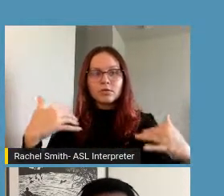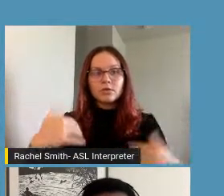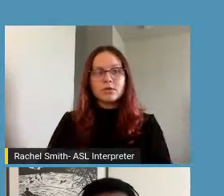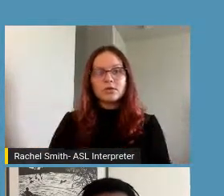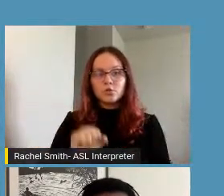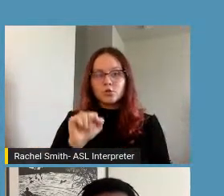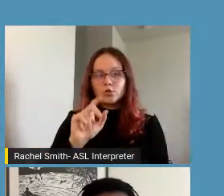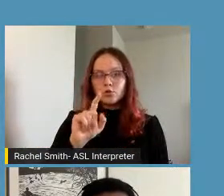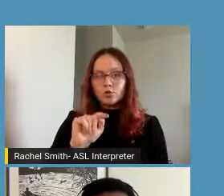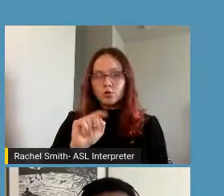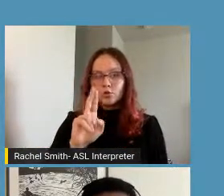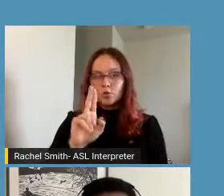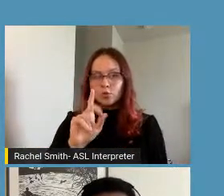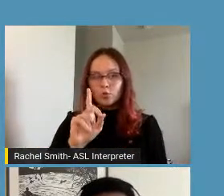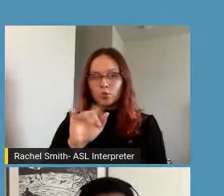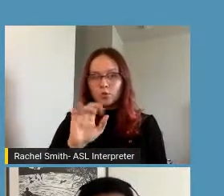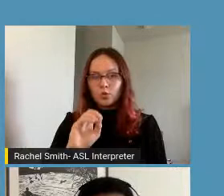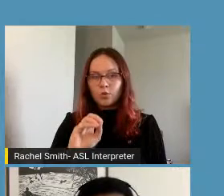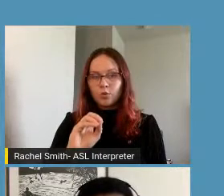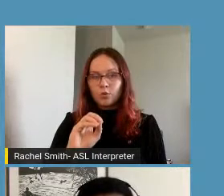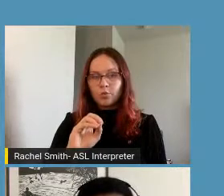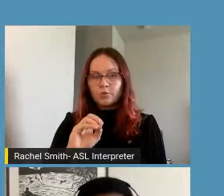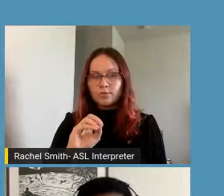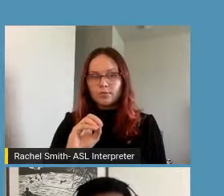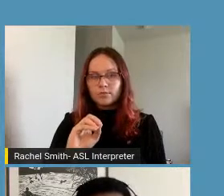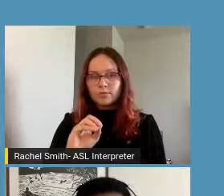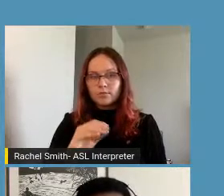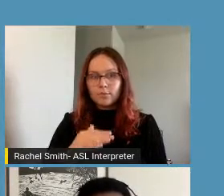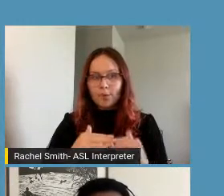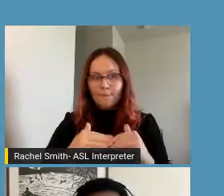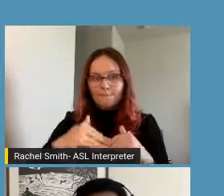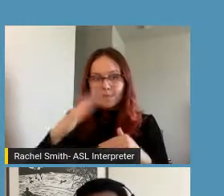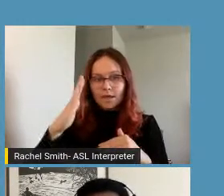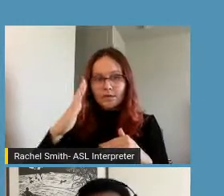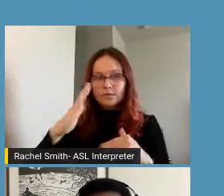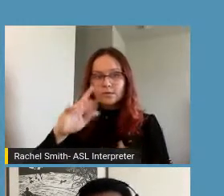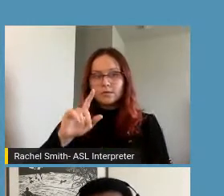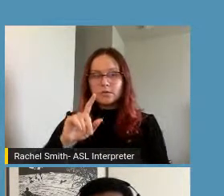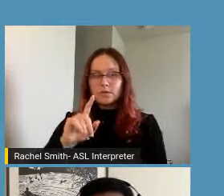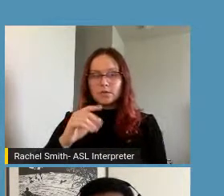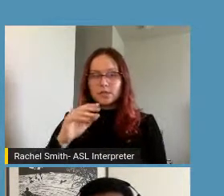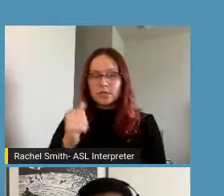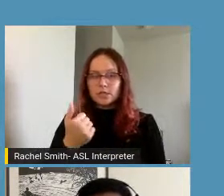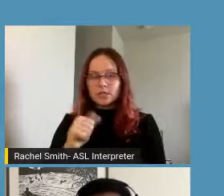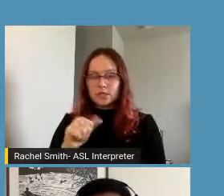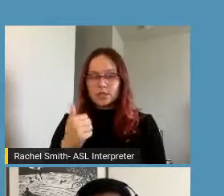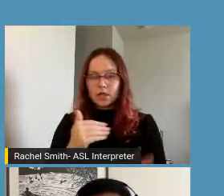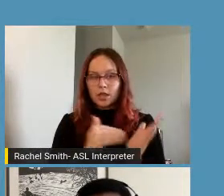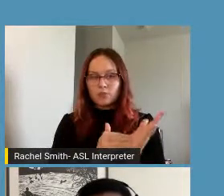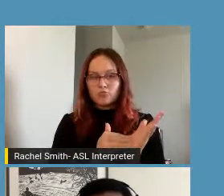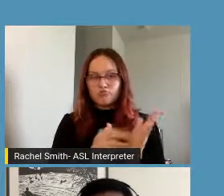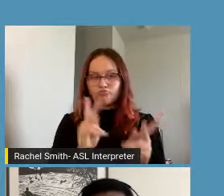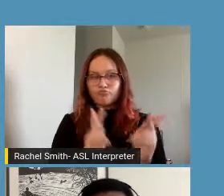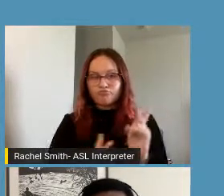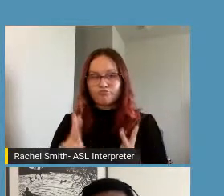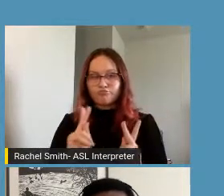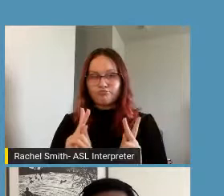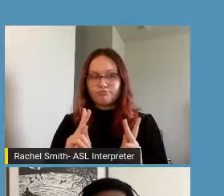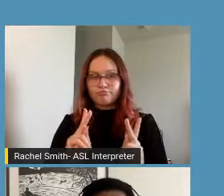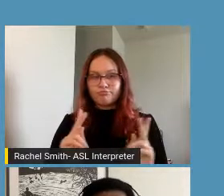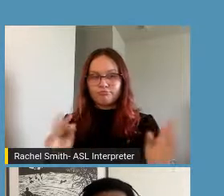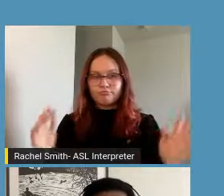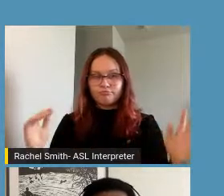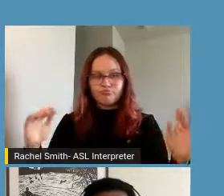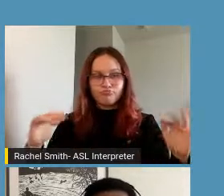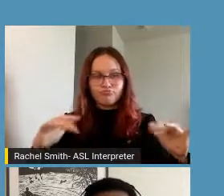its height, Whole House served 10,000 people per week in its 13-building complex. The museum is located